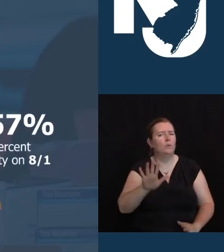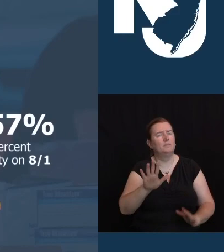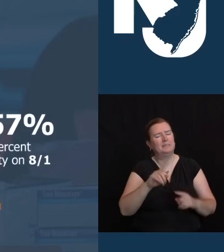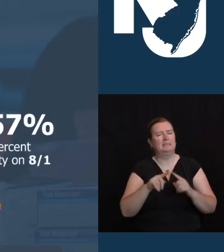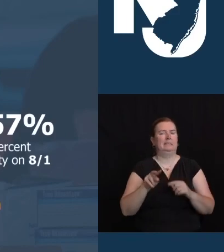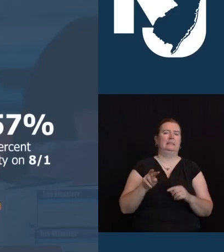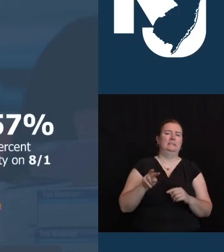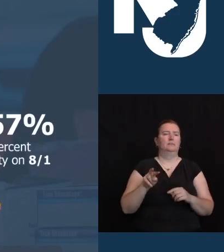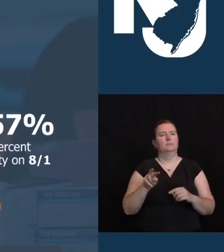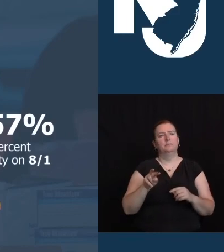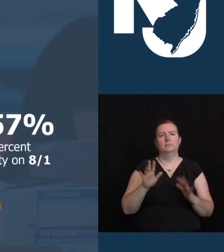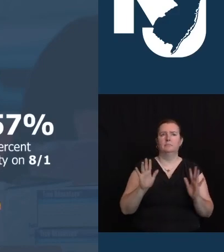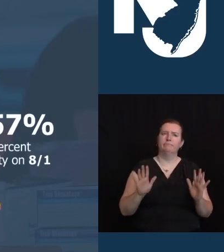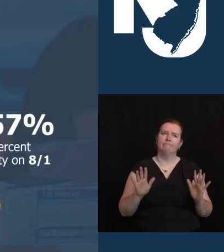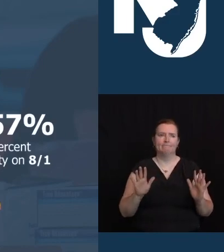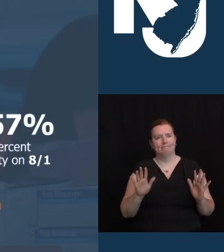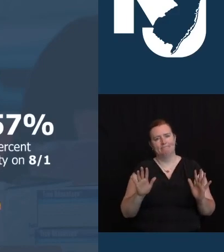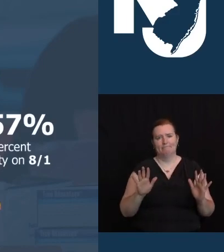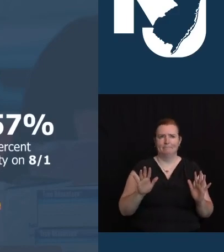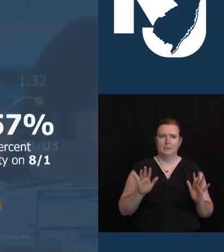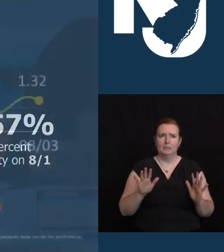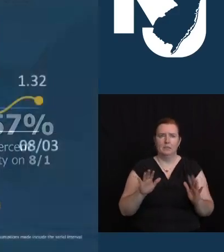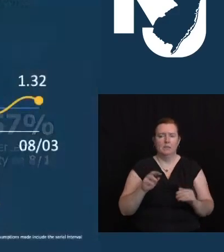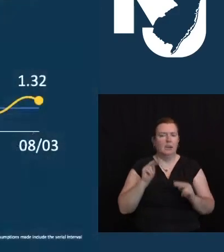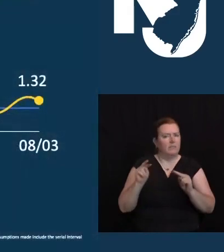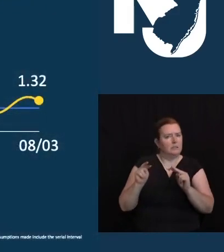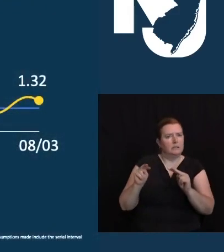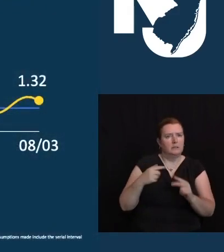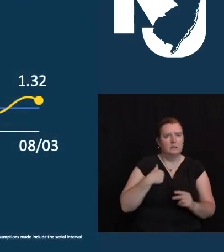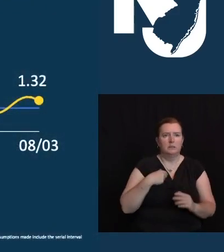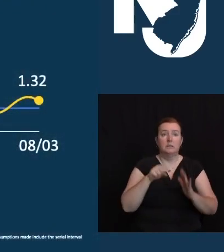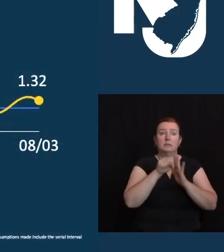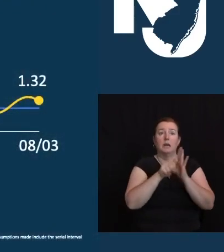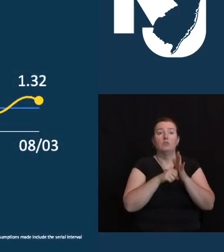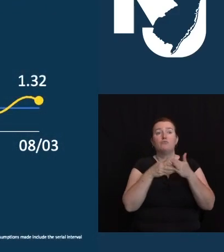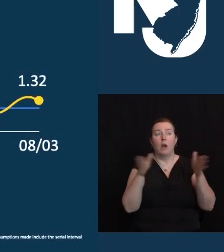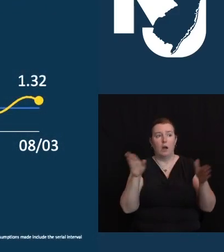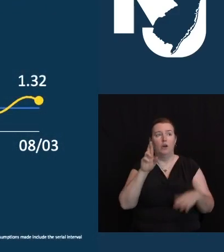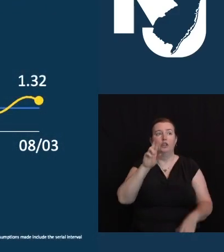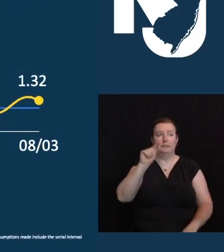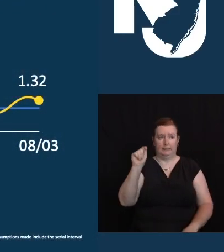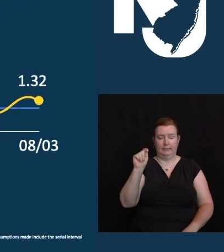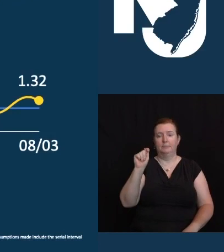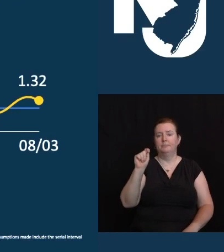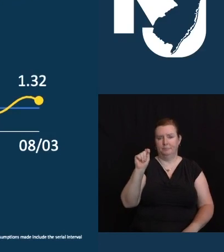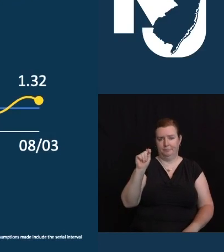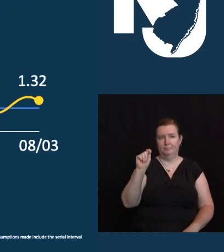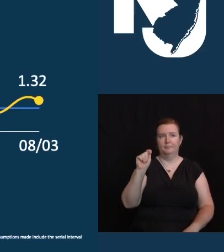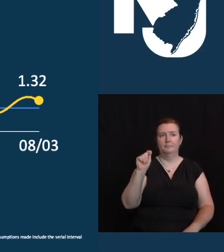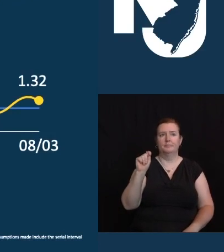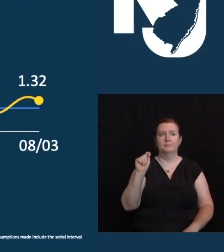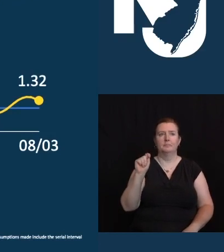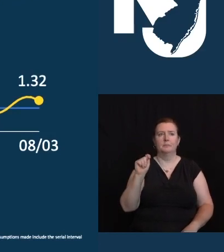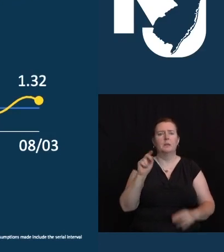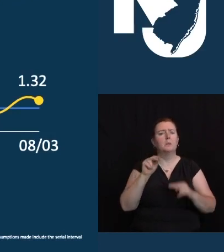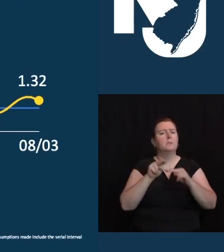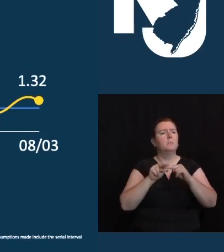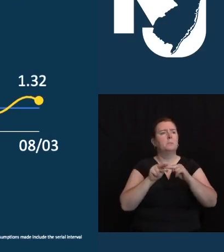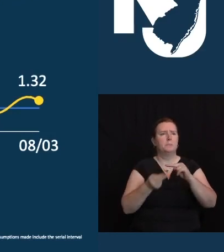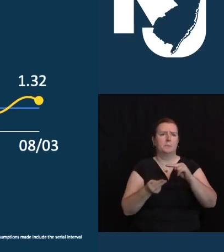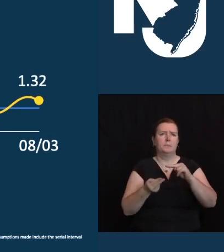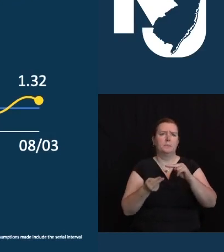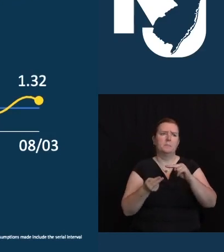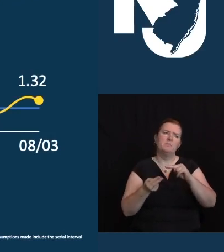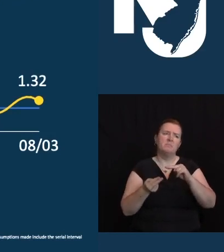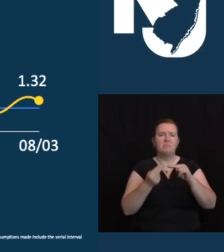we're going to be, I know, keeping an eye on. The statewide rate of transmission continues to come down a little bit slightly, but